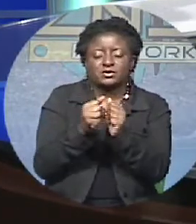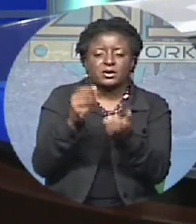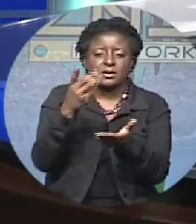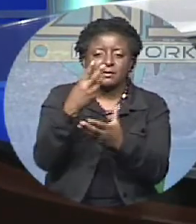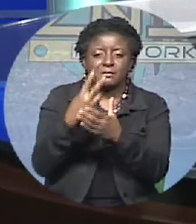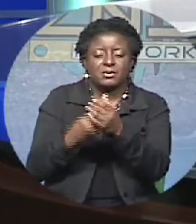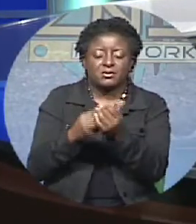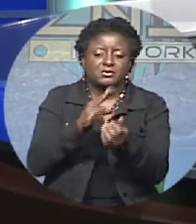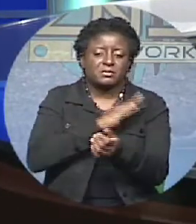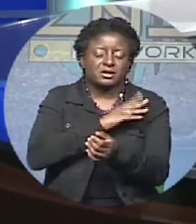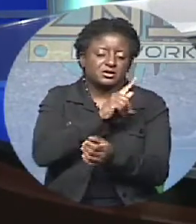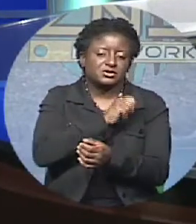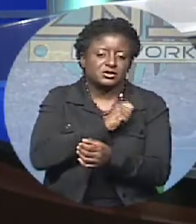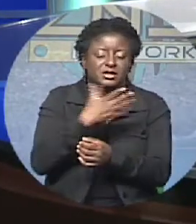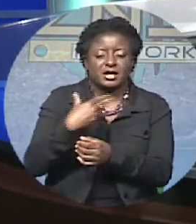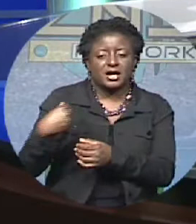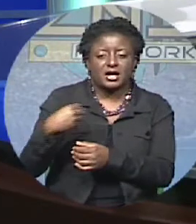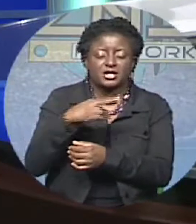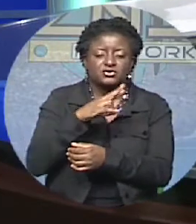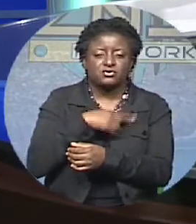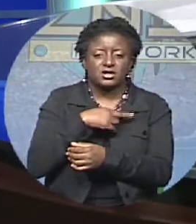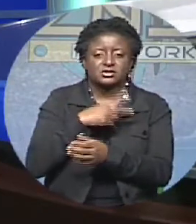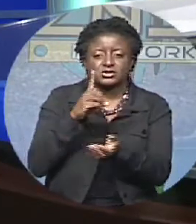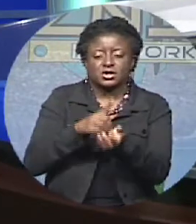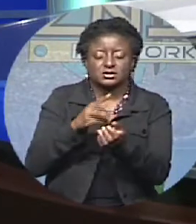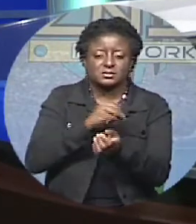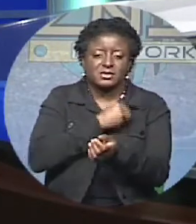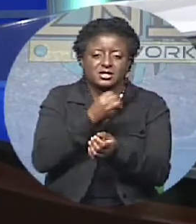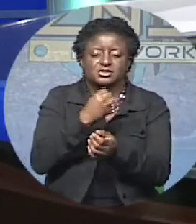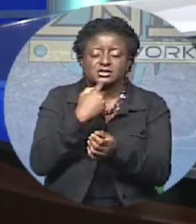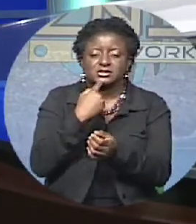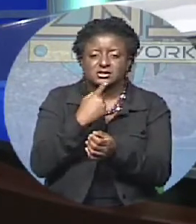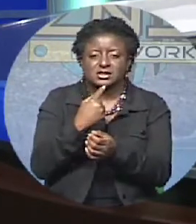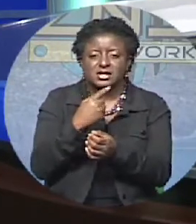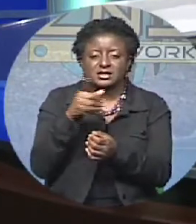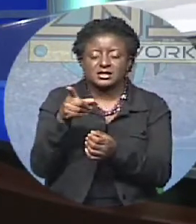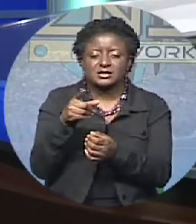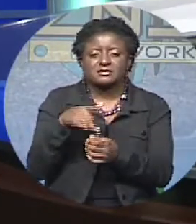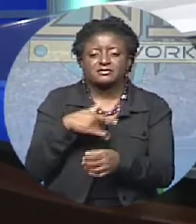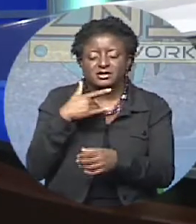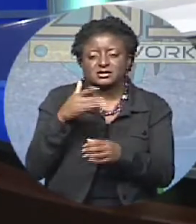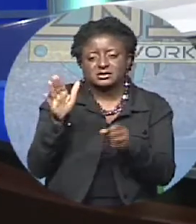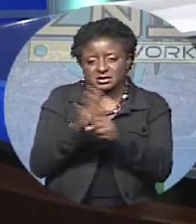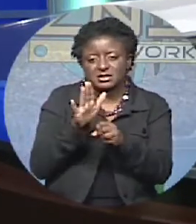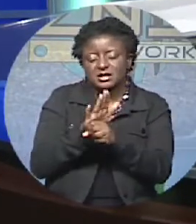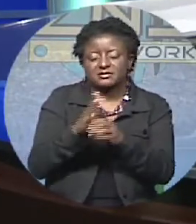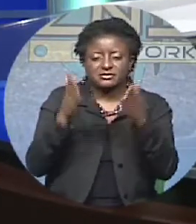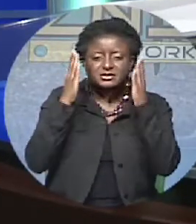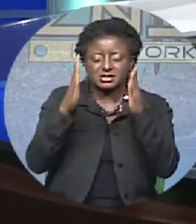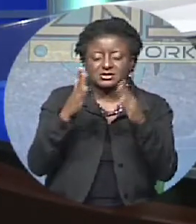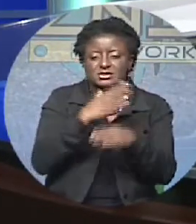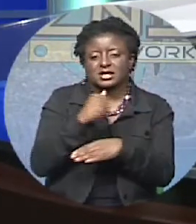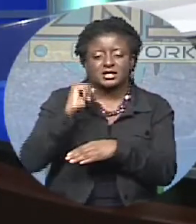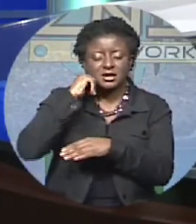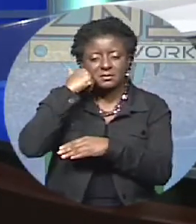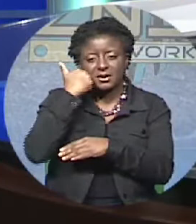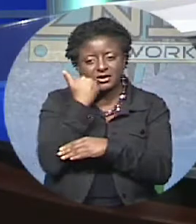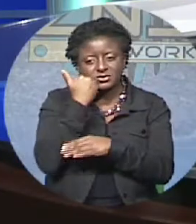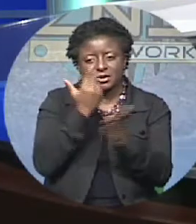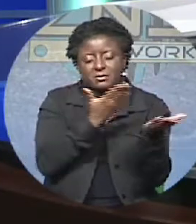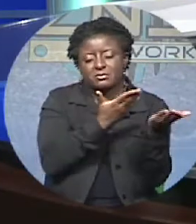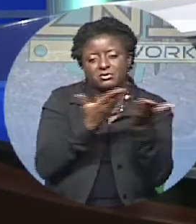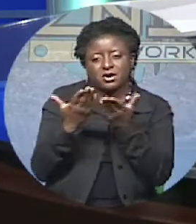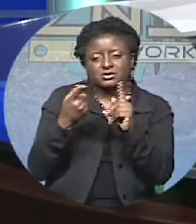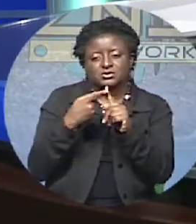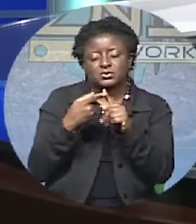and opposition business in the House. Dr. Major told ZNS News he feels enough attention and embarrassment has been brought to both sides, and